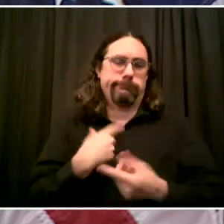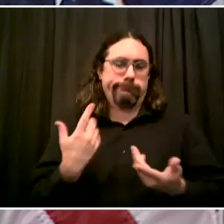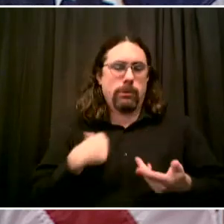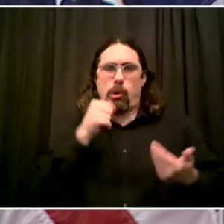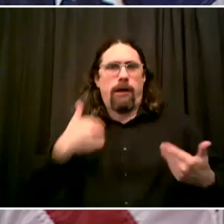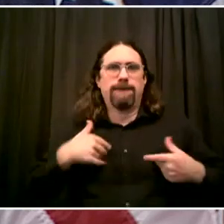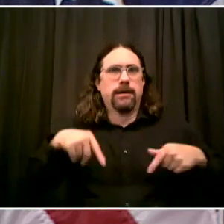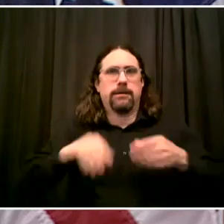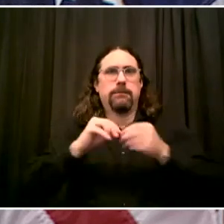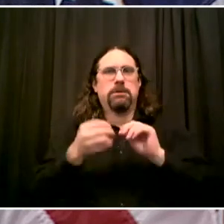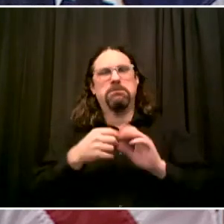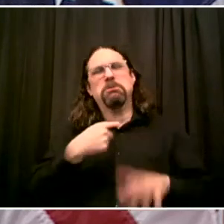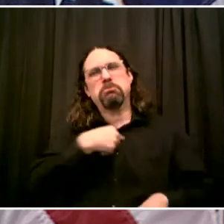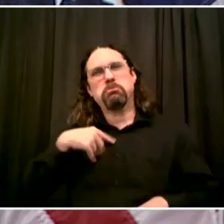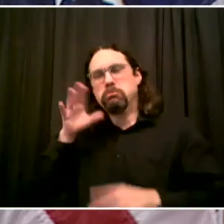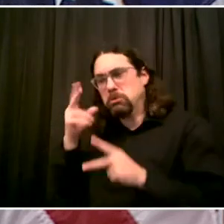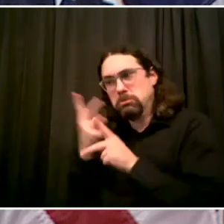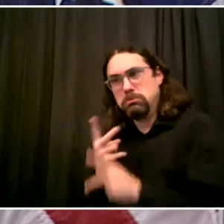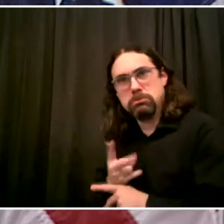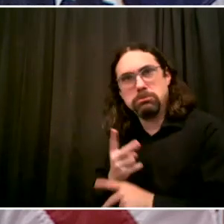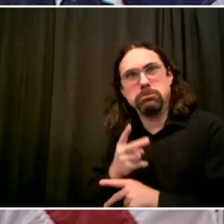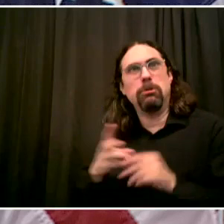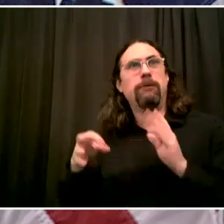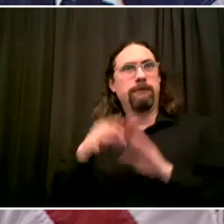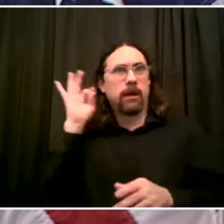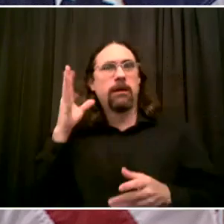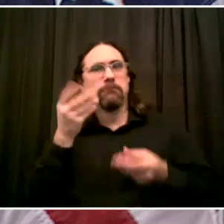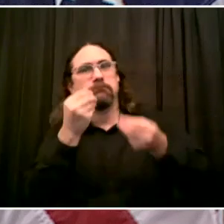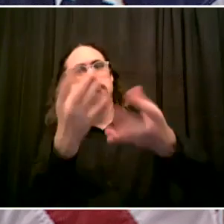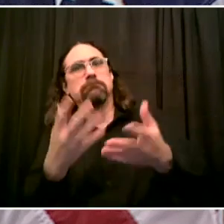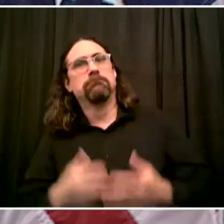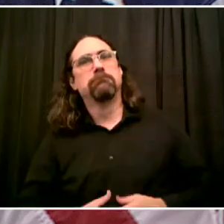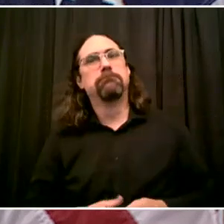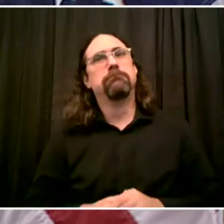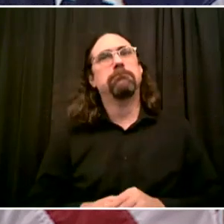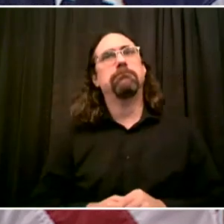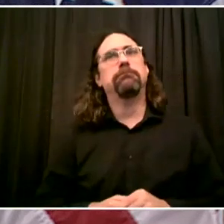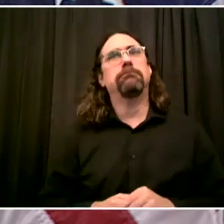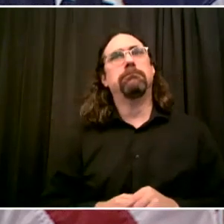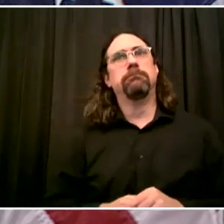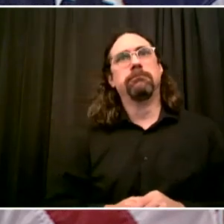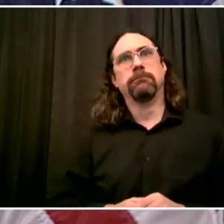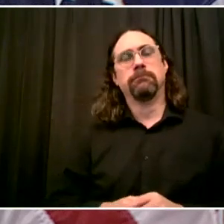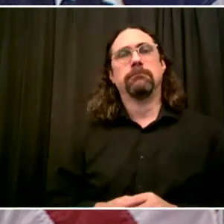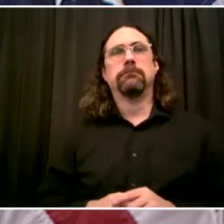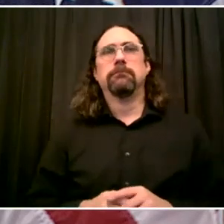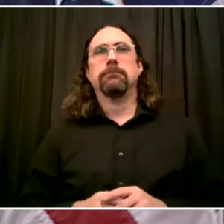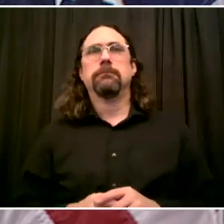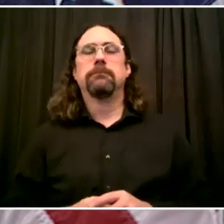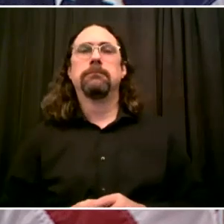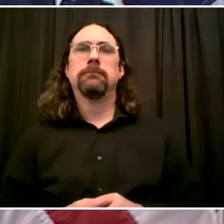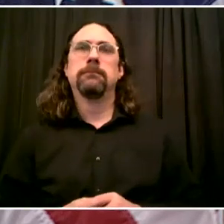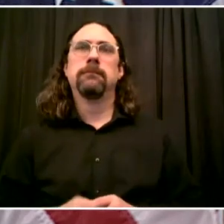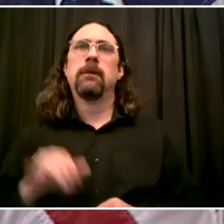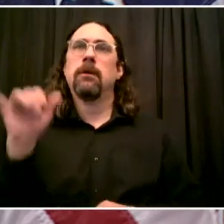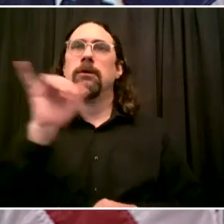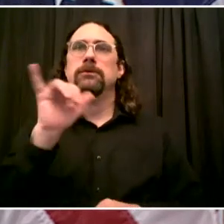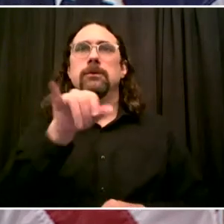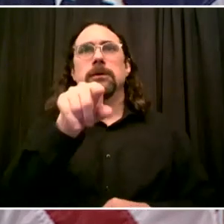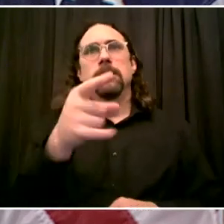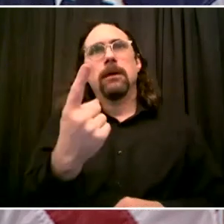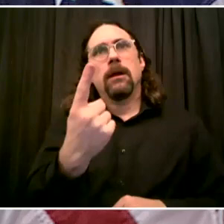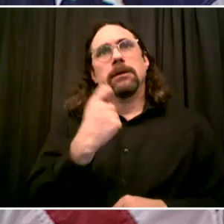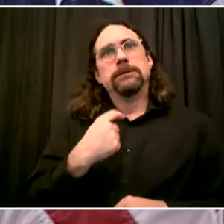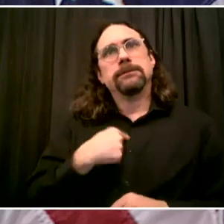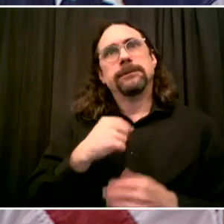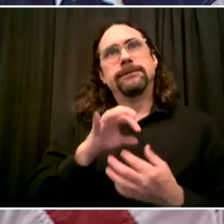us forward. And finally, I definitely heard what you and Julia said. We're talking about the right way to approach the press conferences going